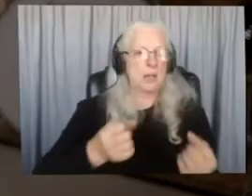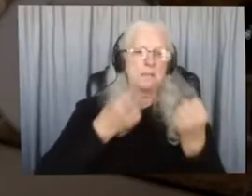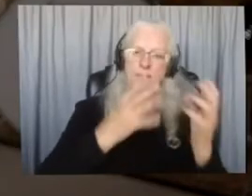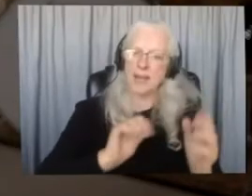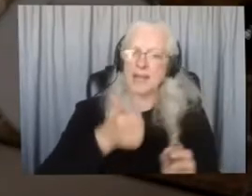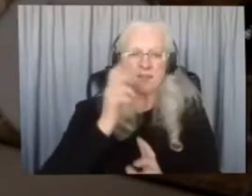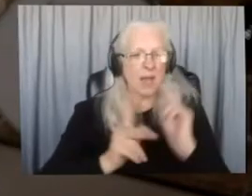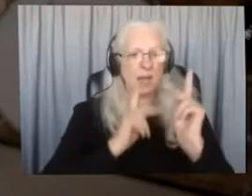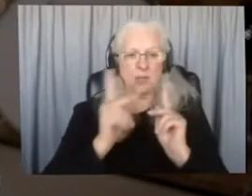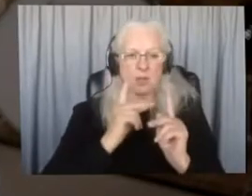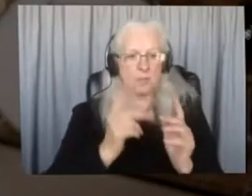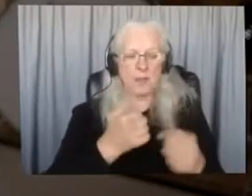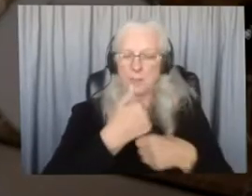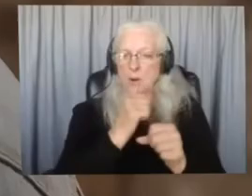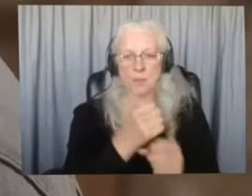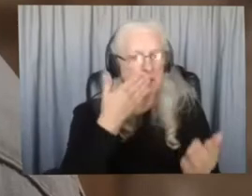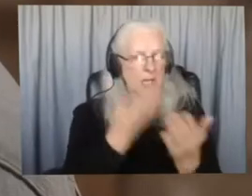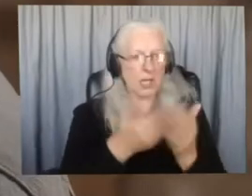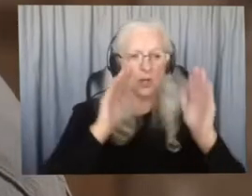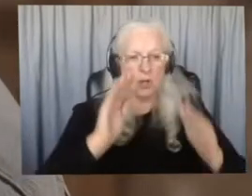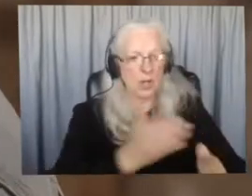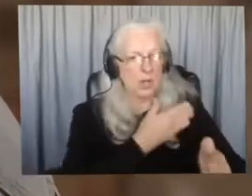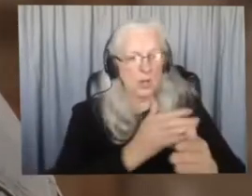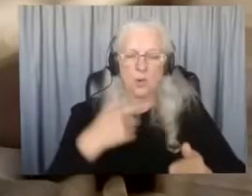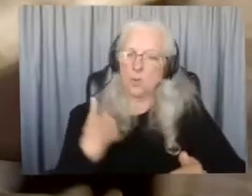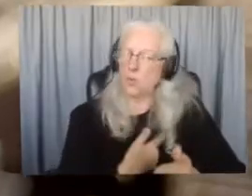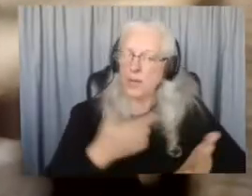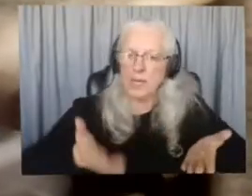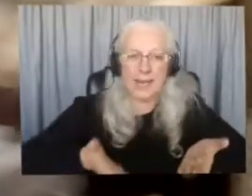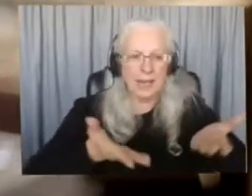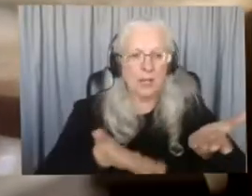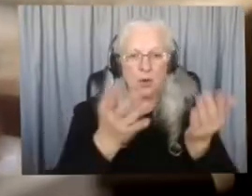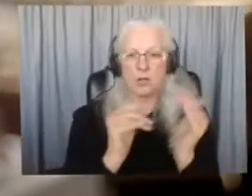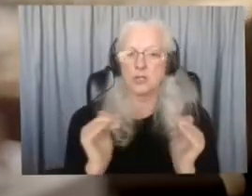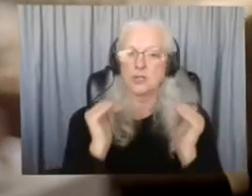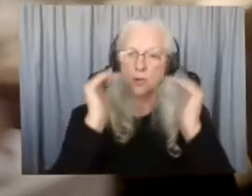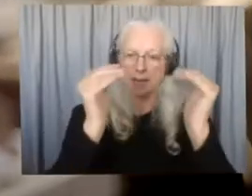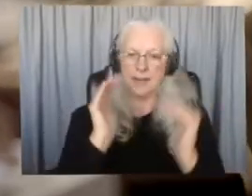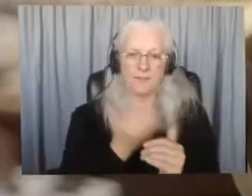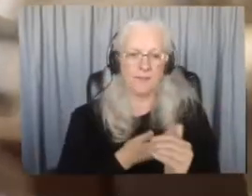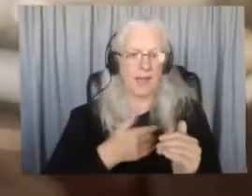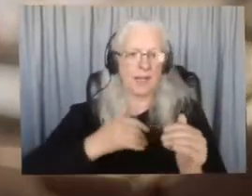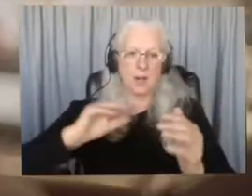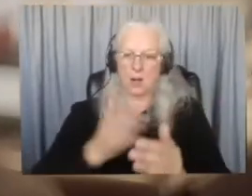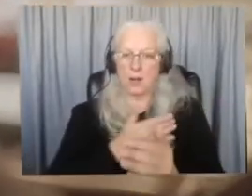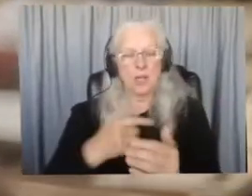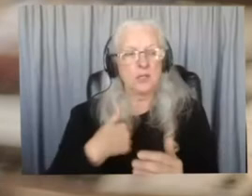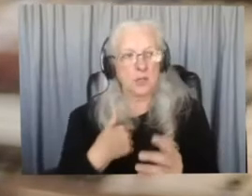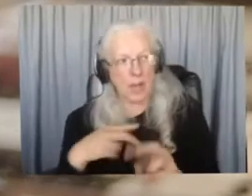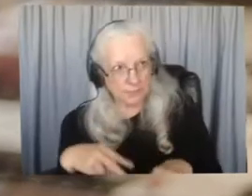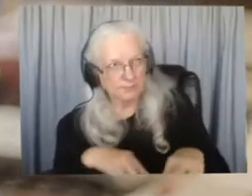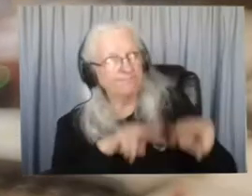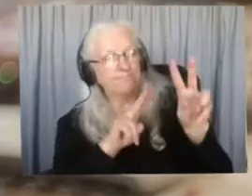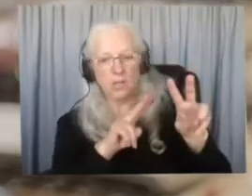always, you know, pushing each other to elevate our sounds. So I'm always looking to them to, you know, for new ideas and